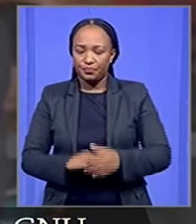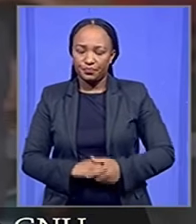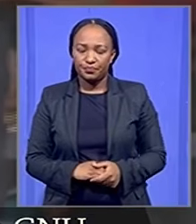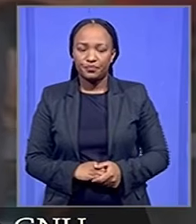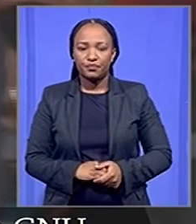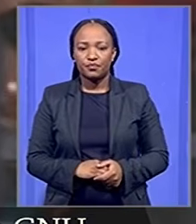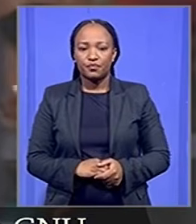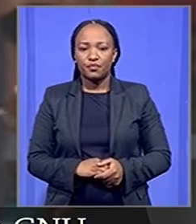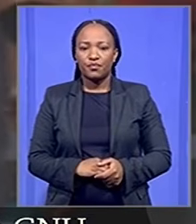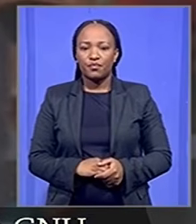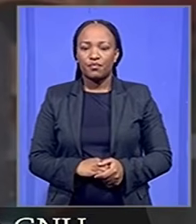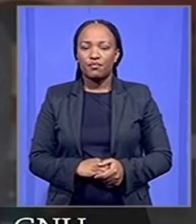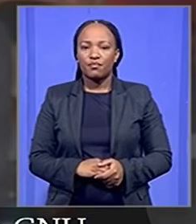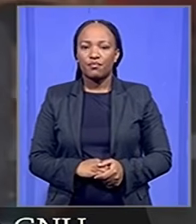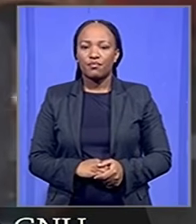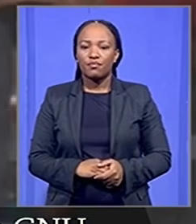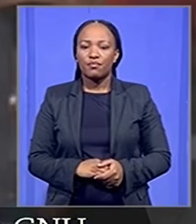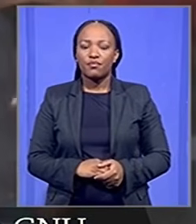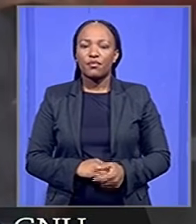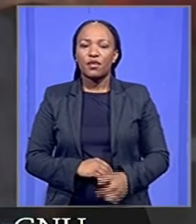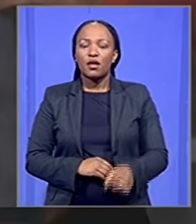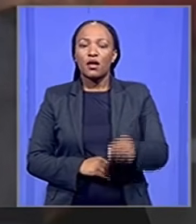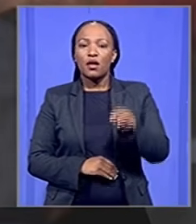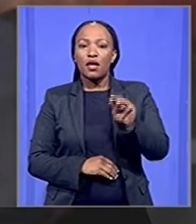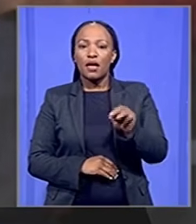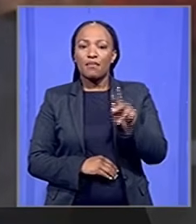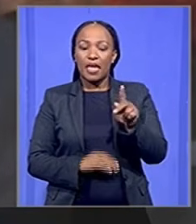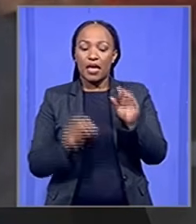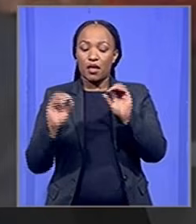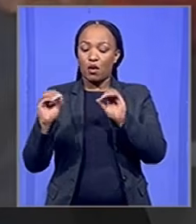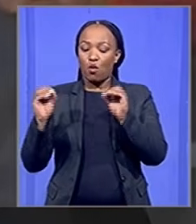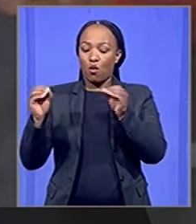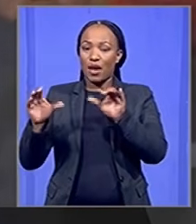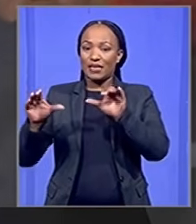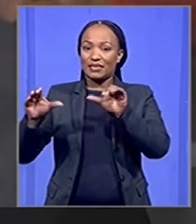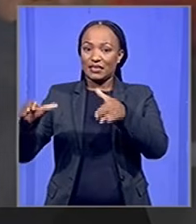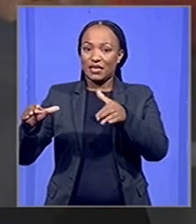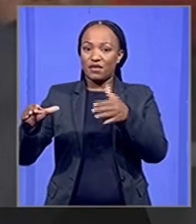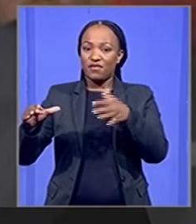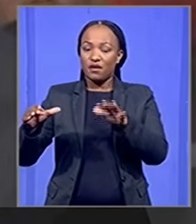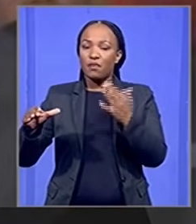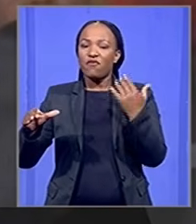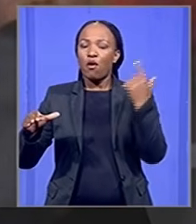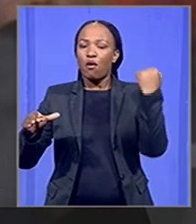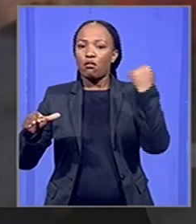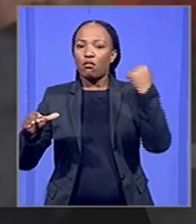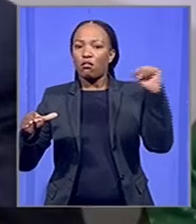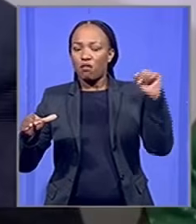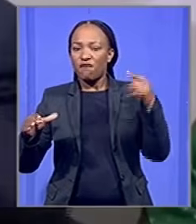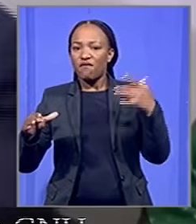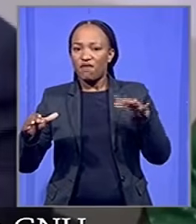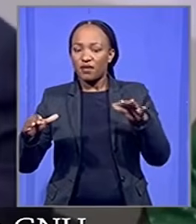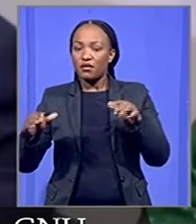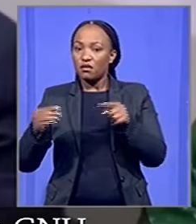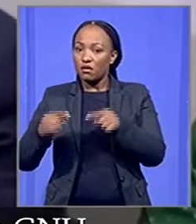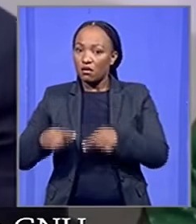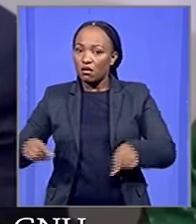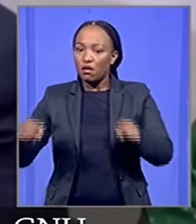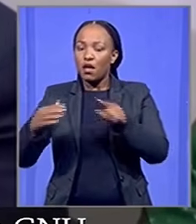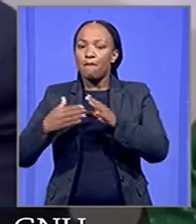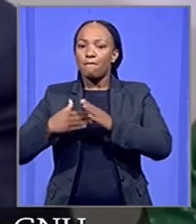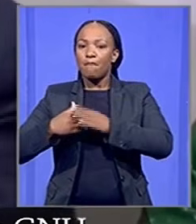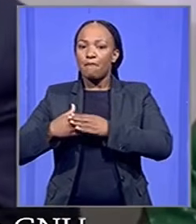Le ha mokga wa MK o lotha ho phephetsa sephetho sa dikgetho fela ditho tsa ona tse 52 tsa